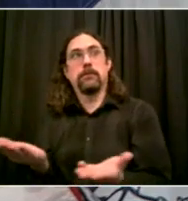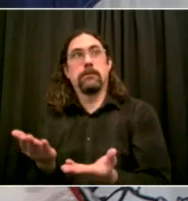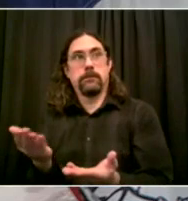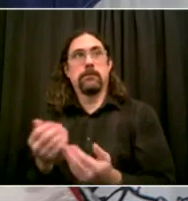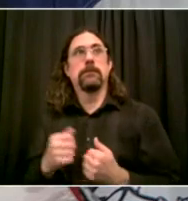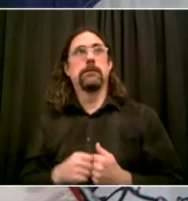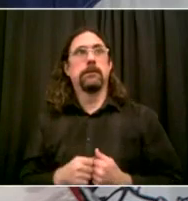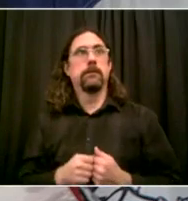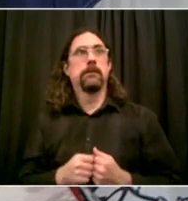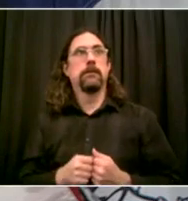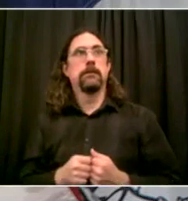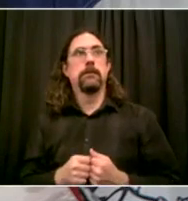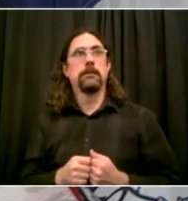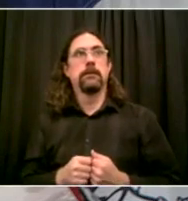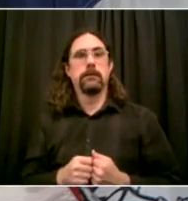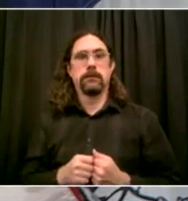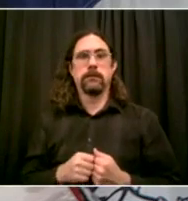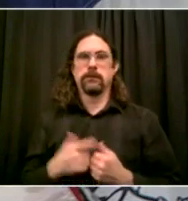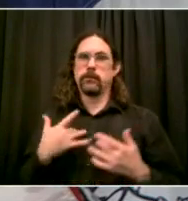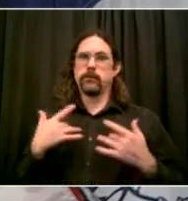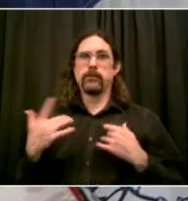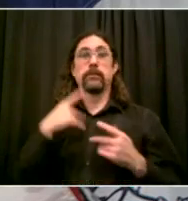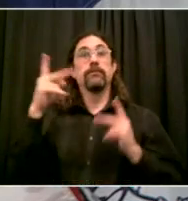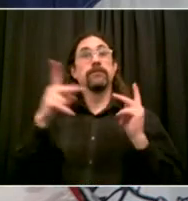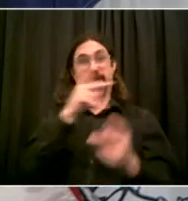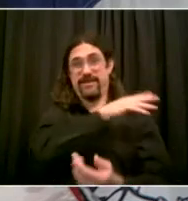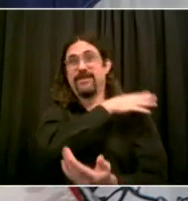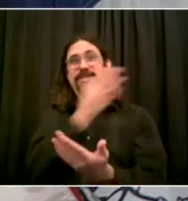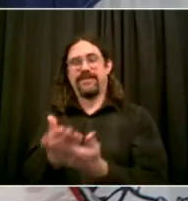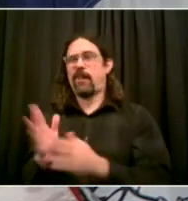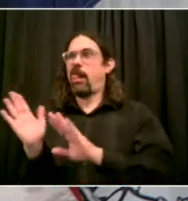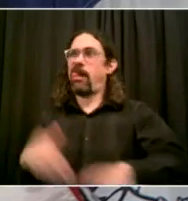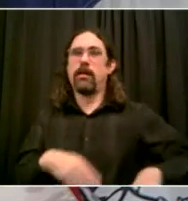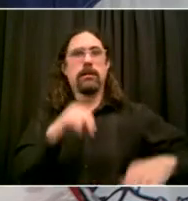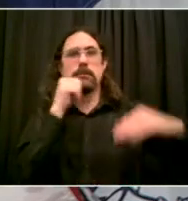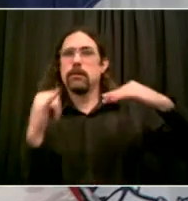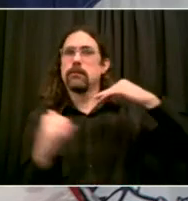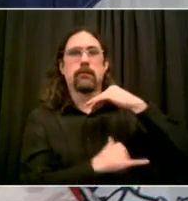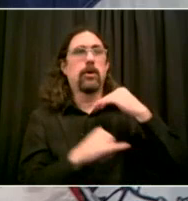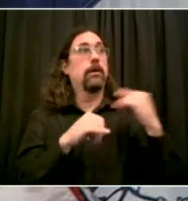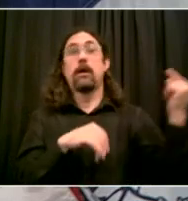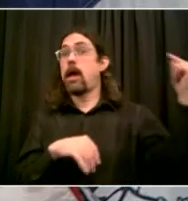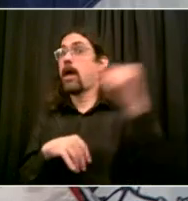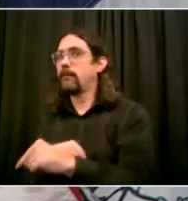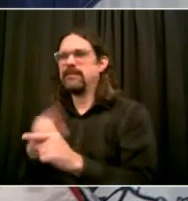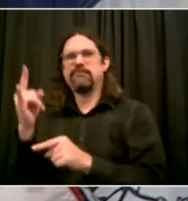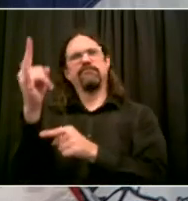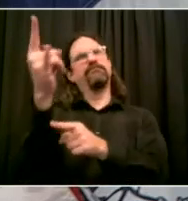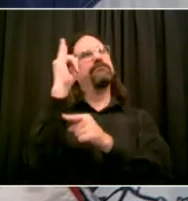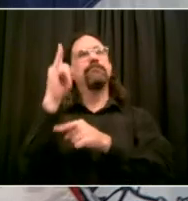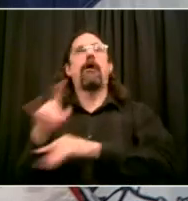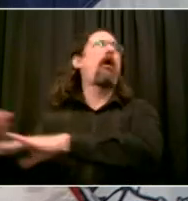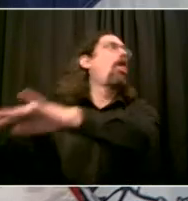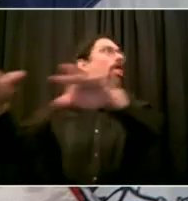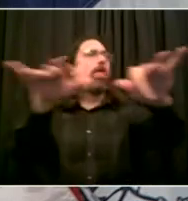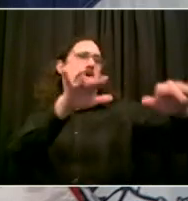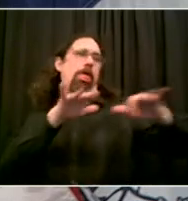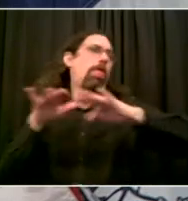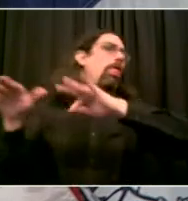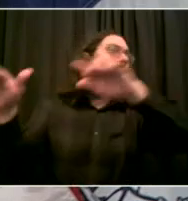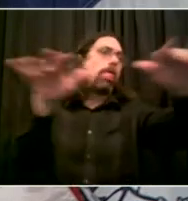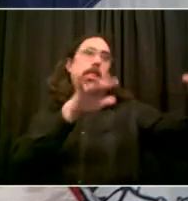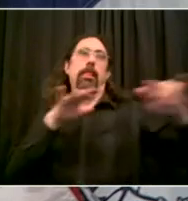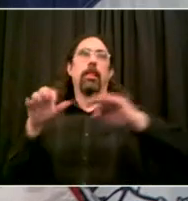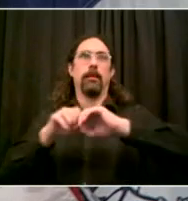to be putting a lot of resources into that. And I think the message right now is people need to understand that quarantine has to be taken seriously.